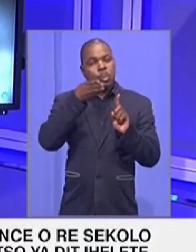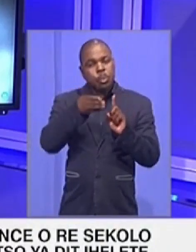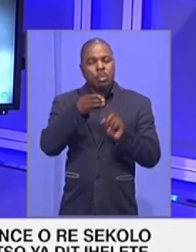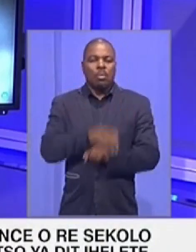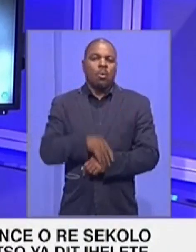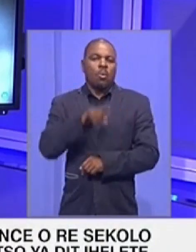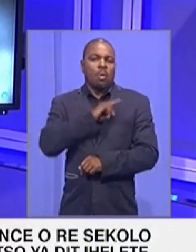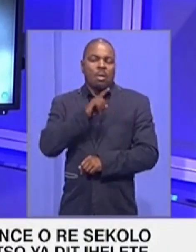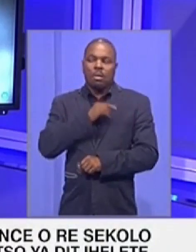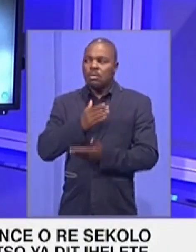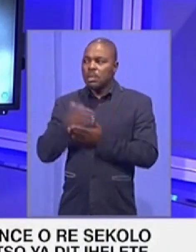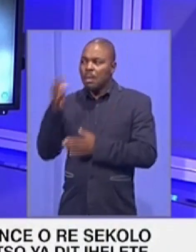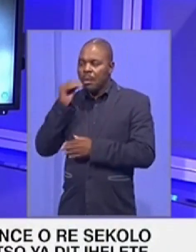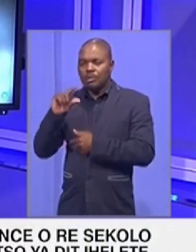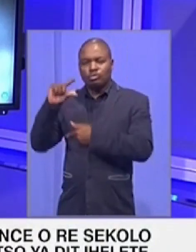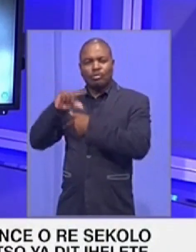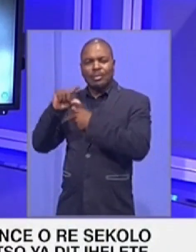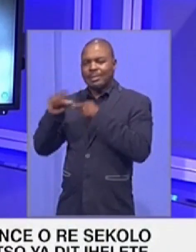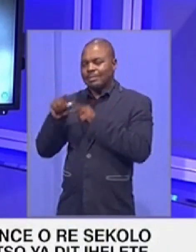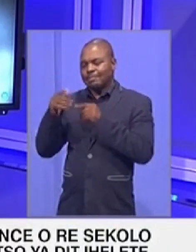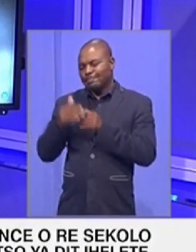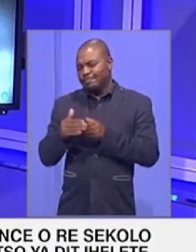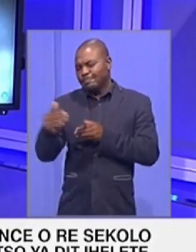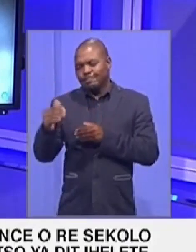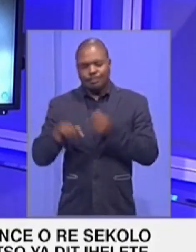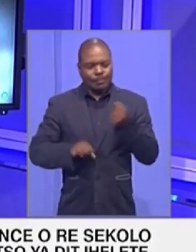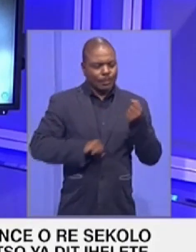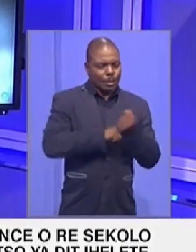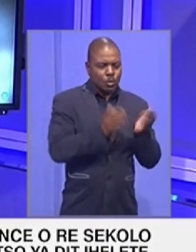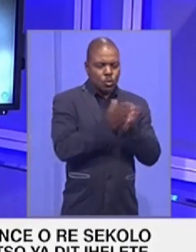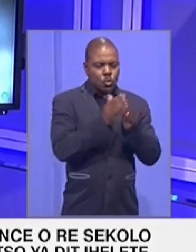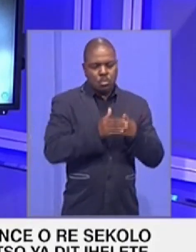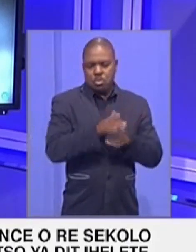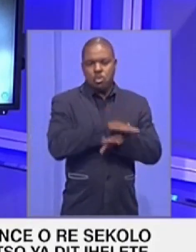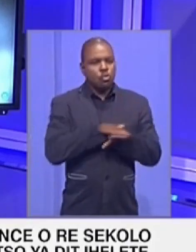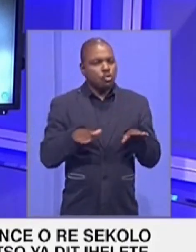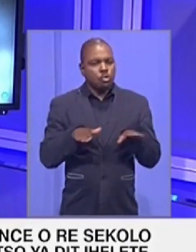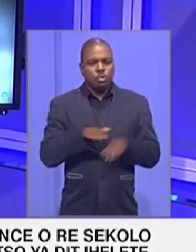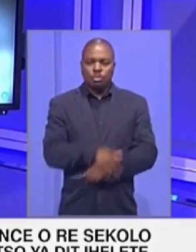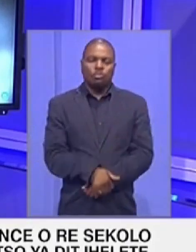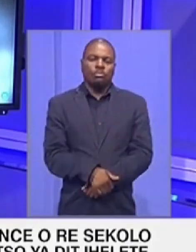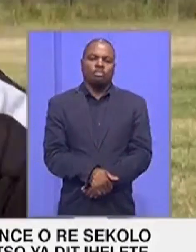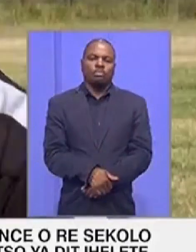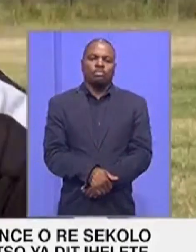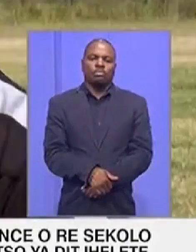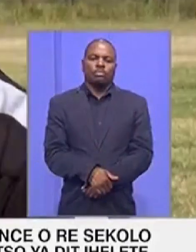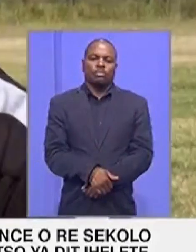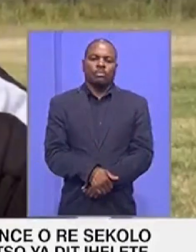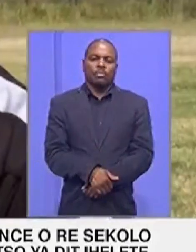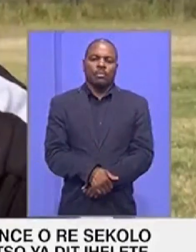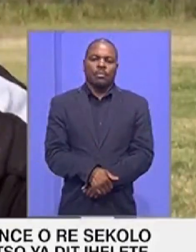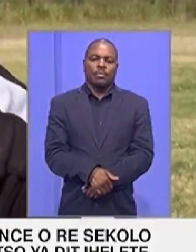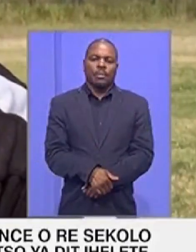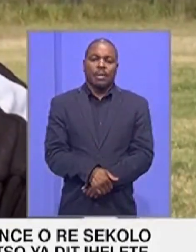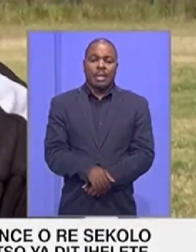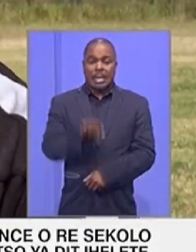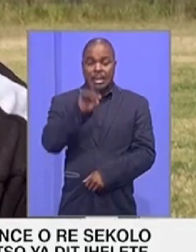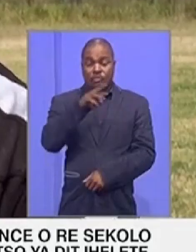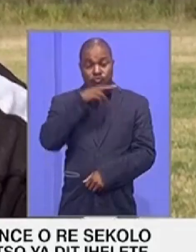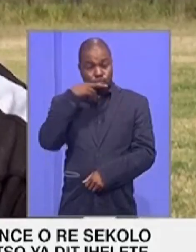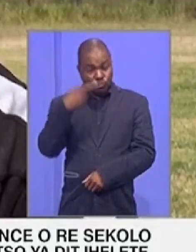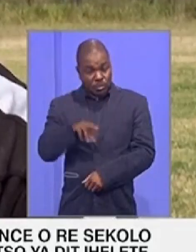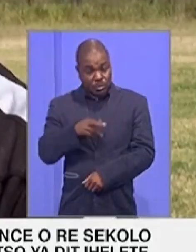ditlaleho tse reng khampani ya Transnet e ke tswela pele ho tshehetsa sekolo sena ka ditjhelete. If we we really